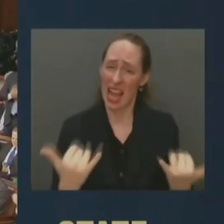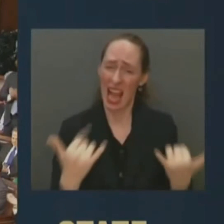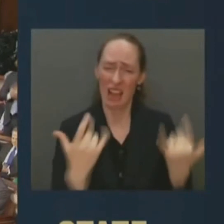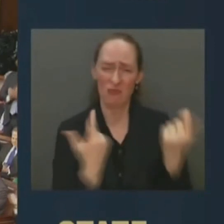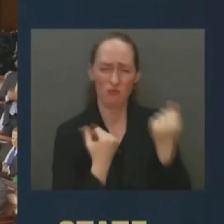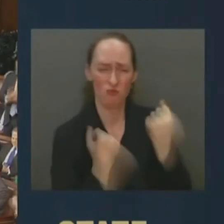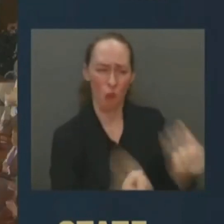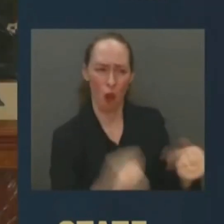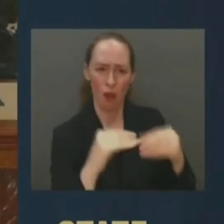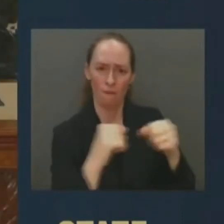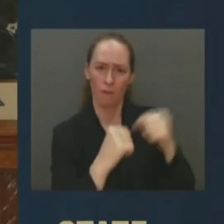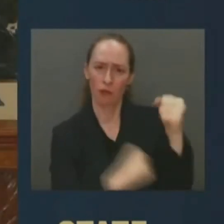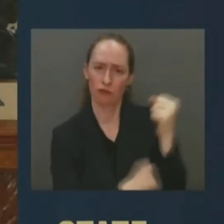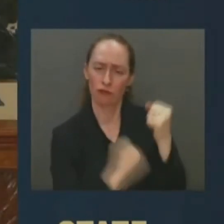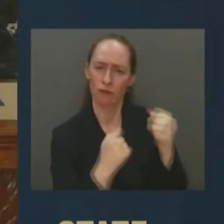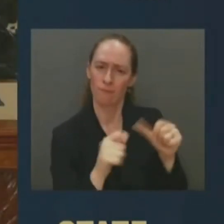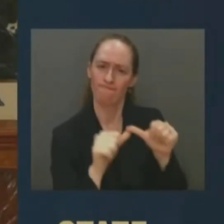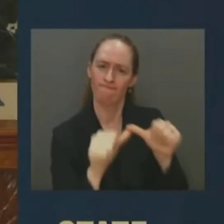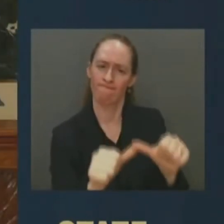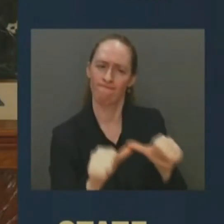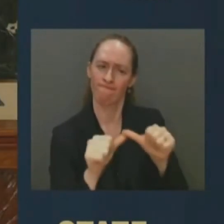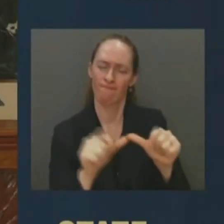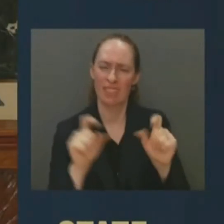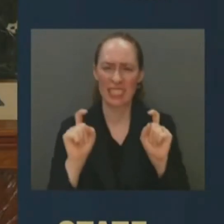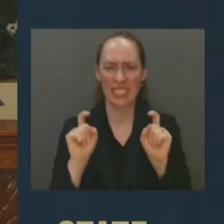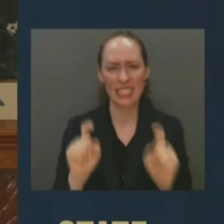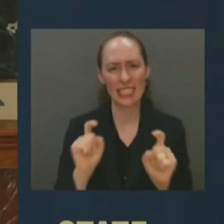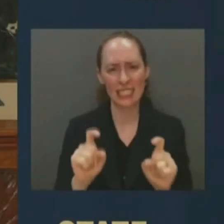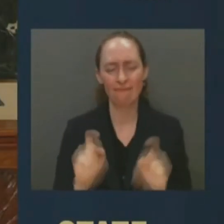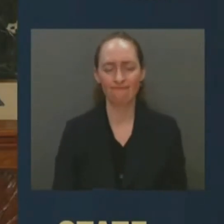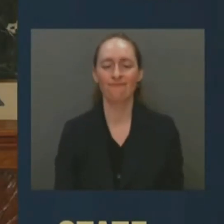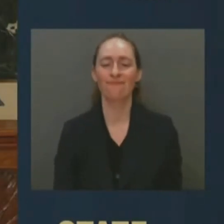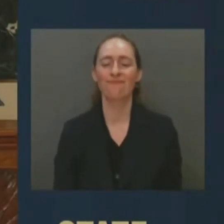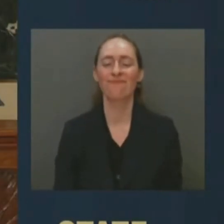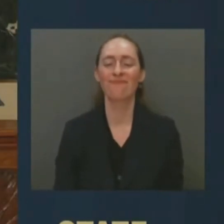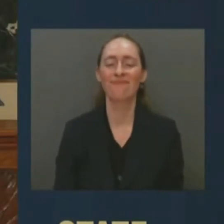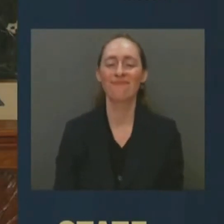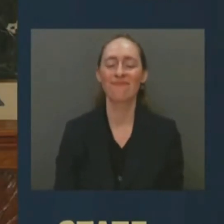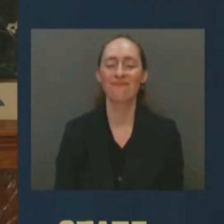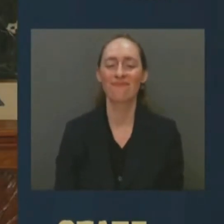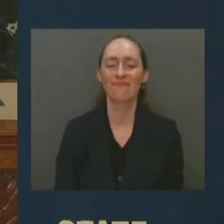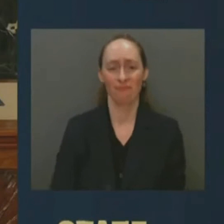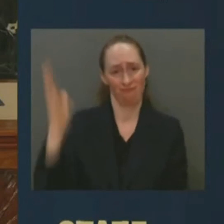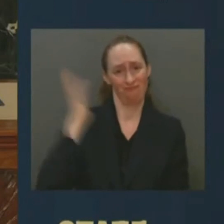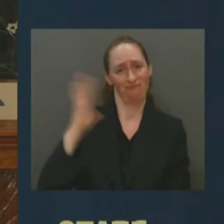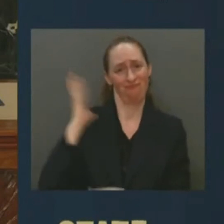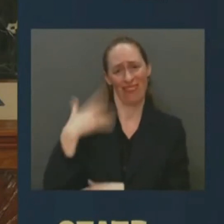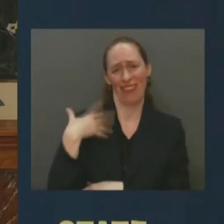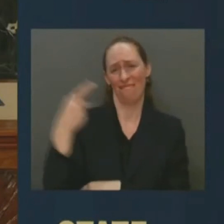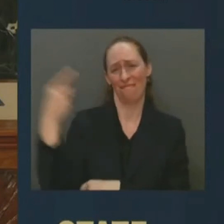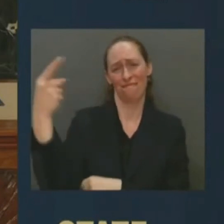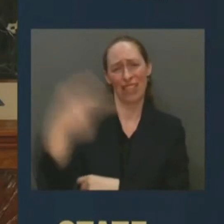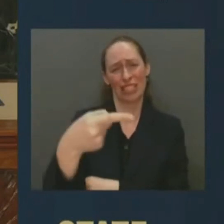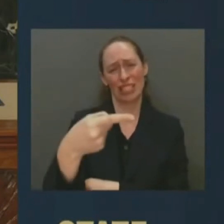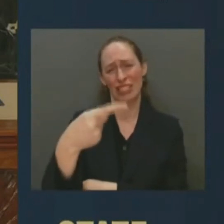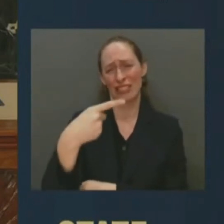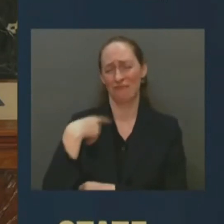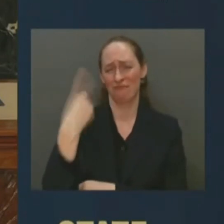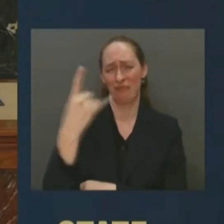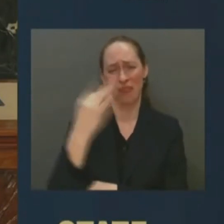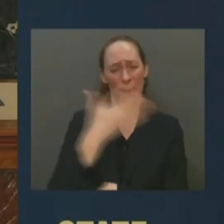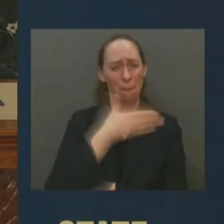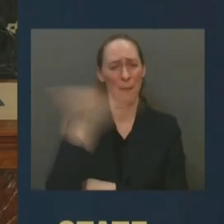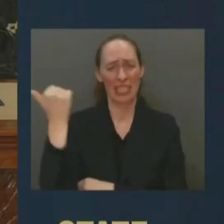we used to be #1 in the world in infrastructure. We've sunk to 13th in the world. The United States of